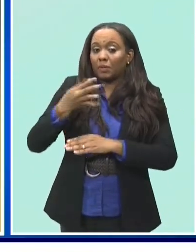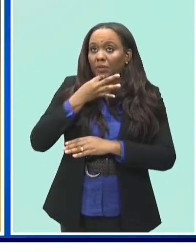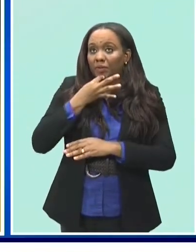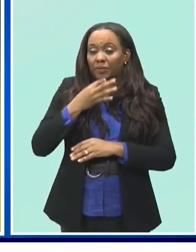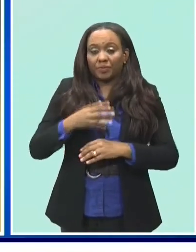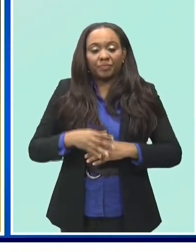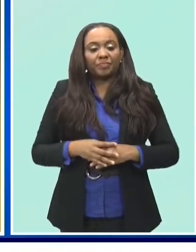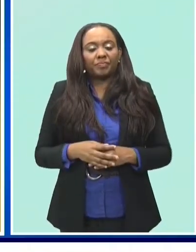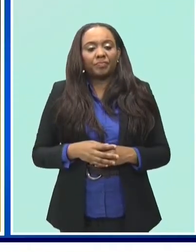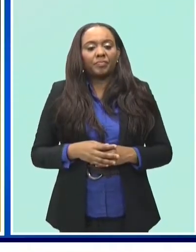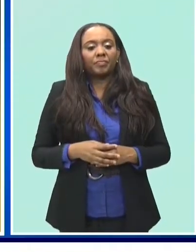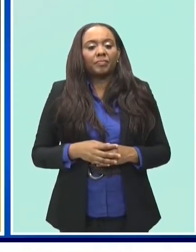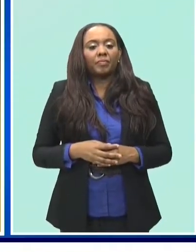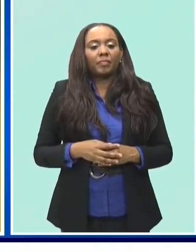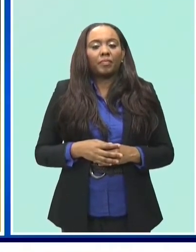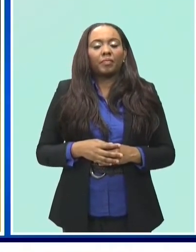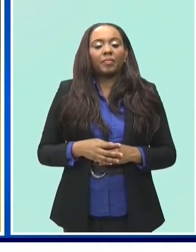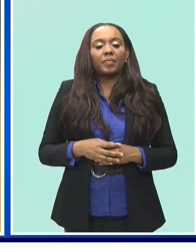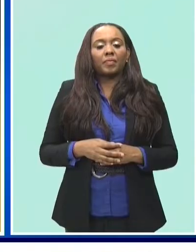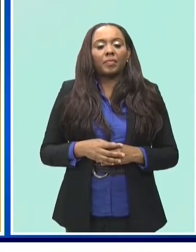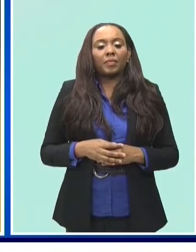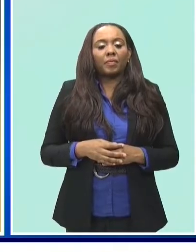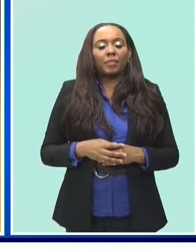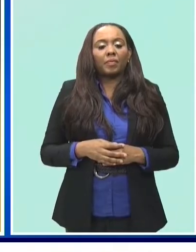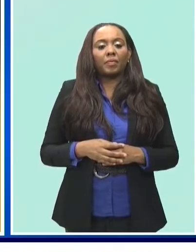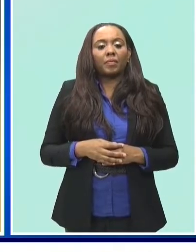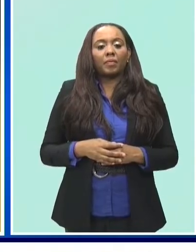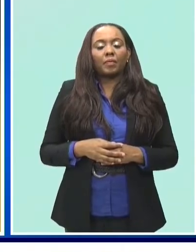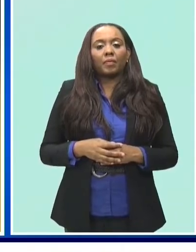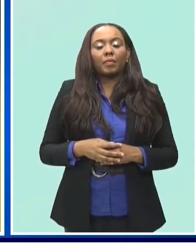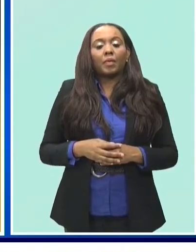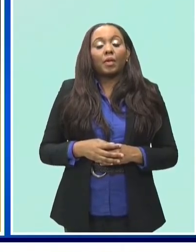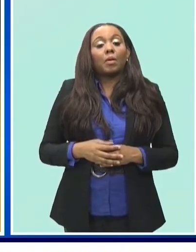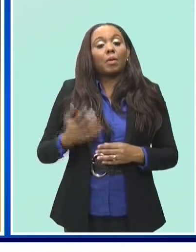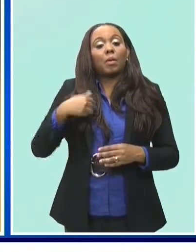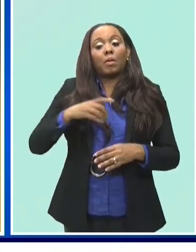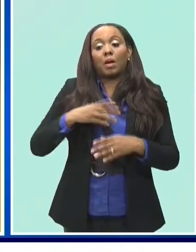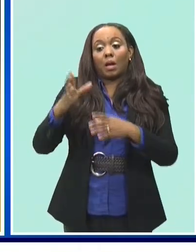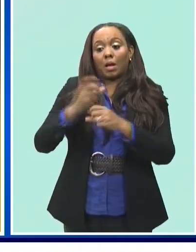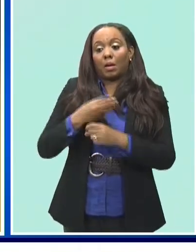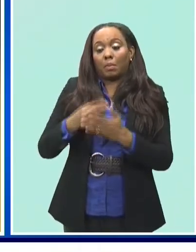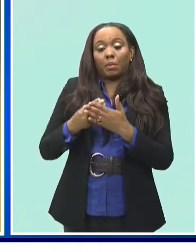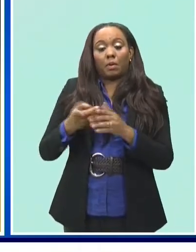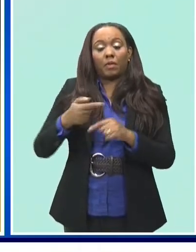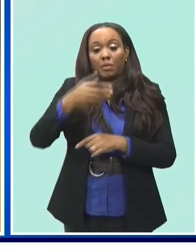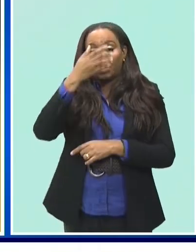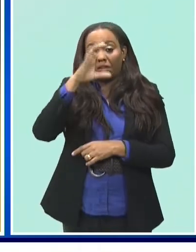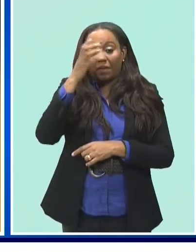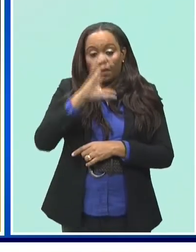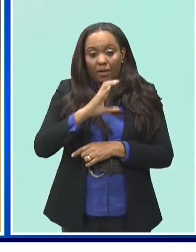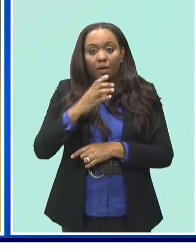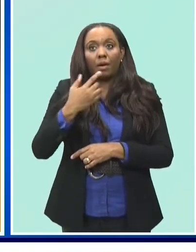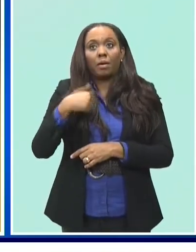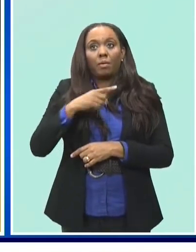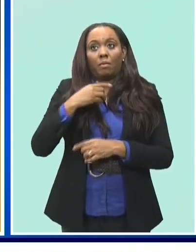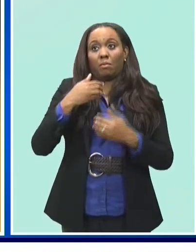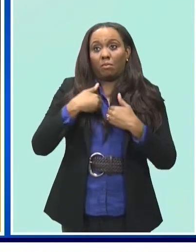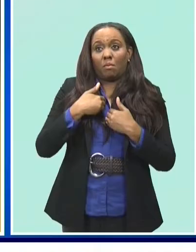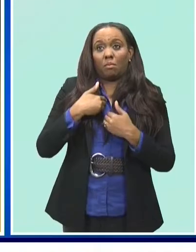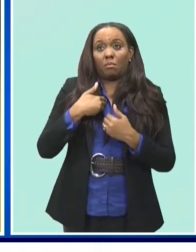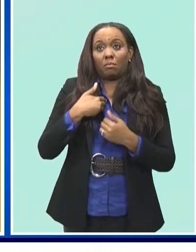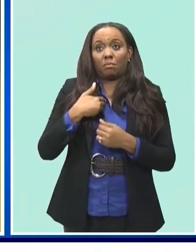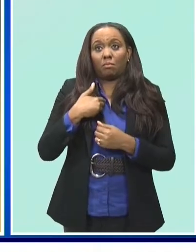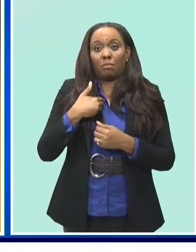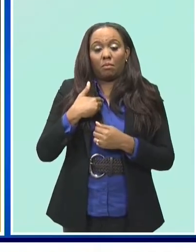very generous donation from Shafet, we have been able to get 50 of the Sawyer Point